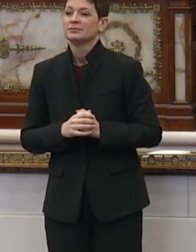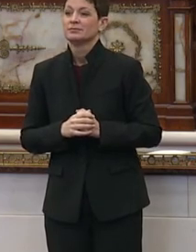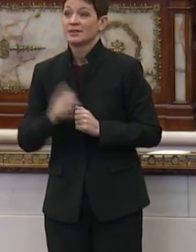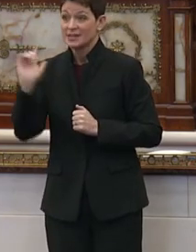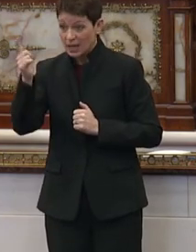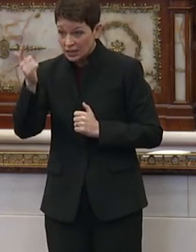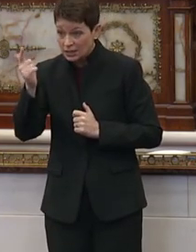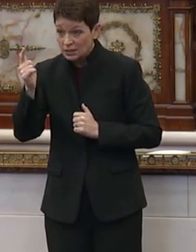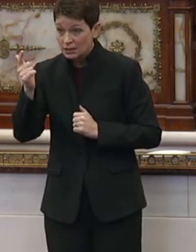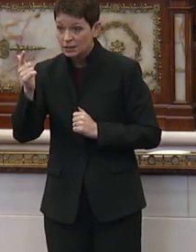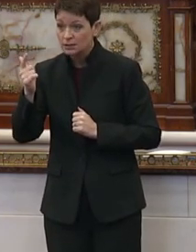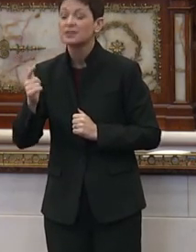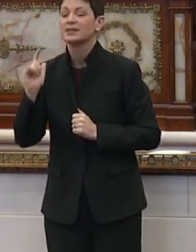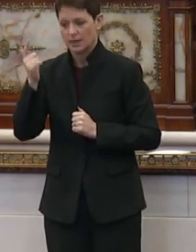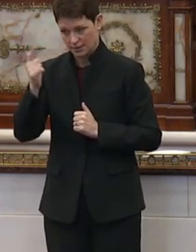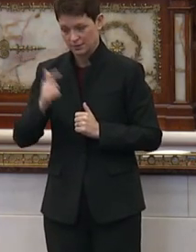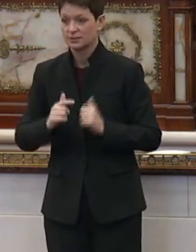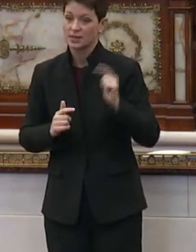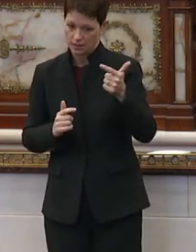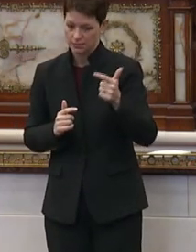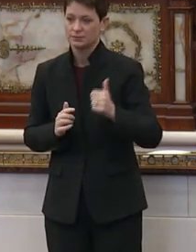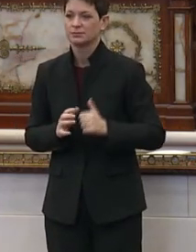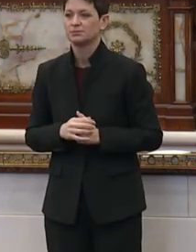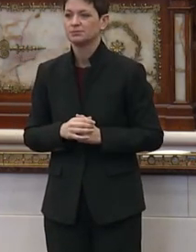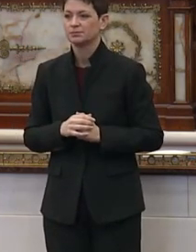Second. Can I get a second?